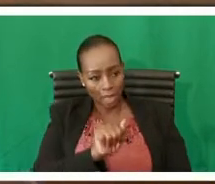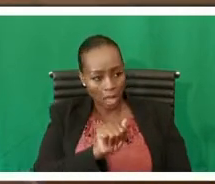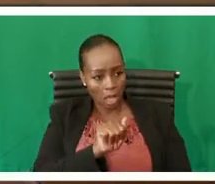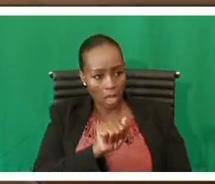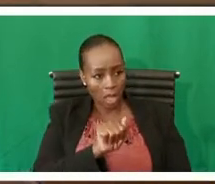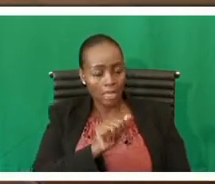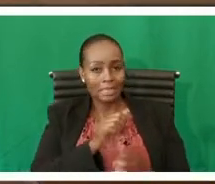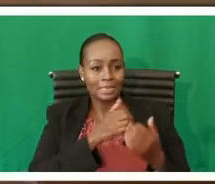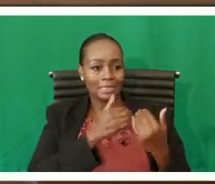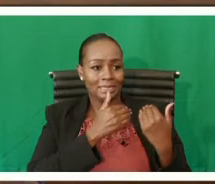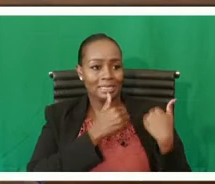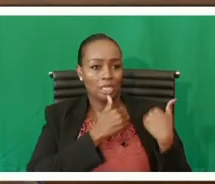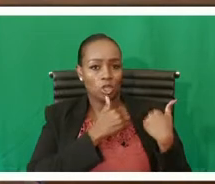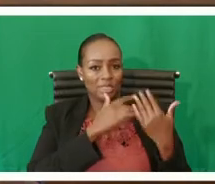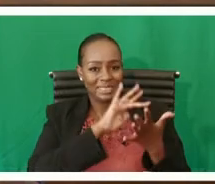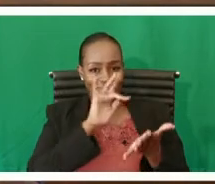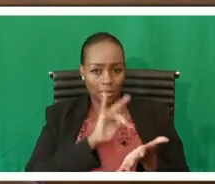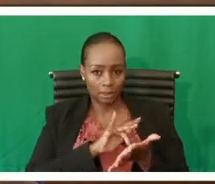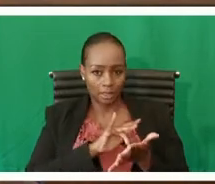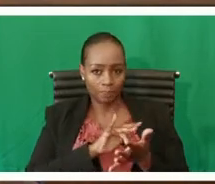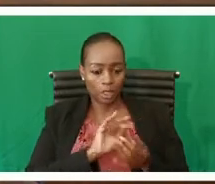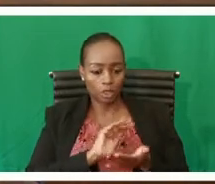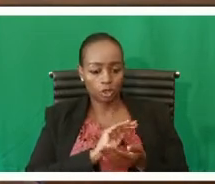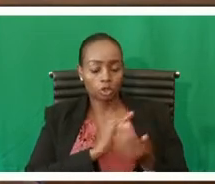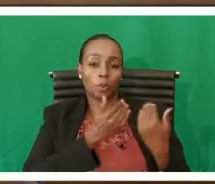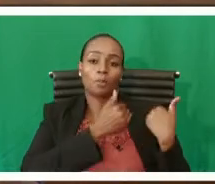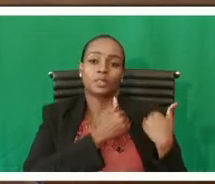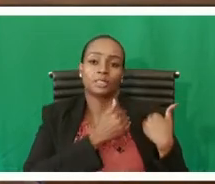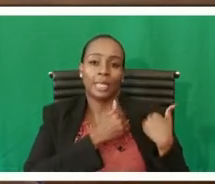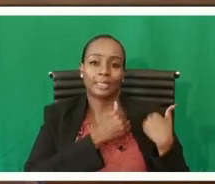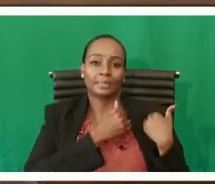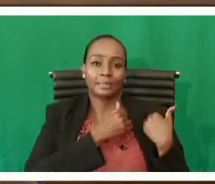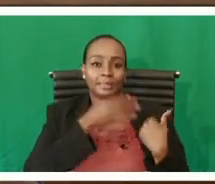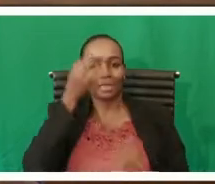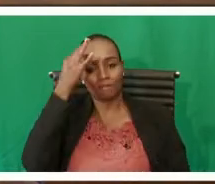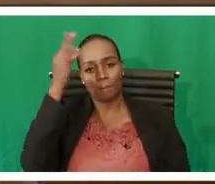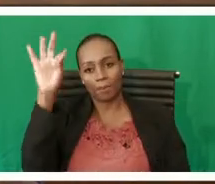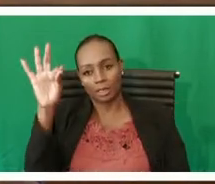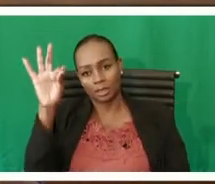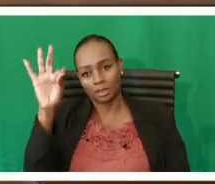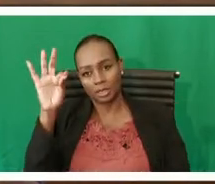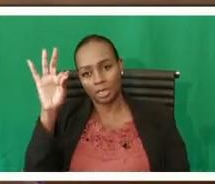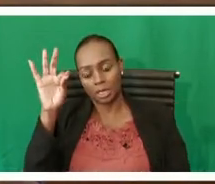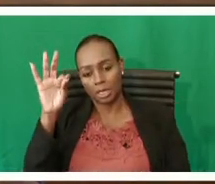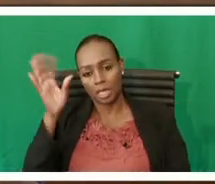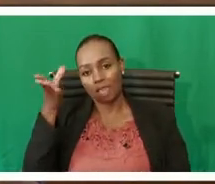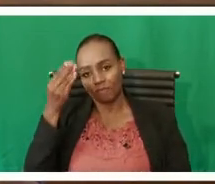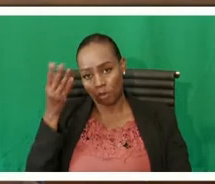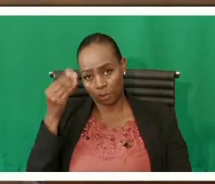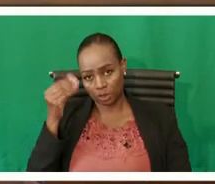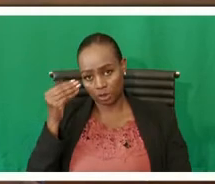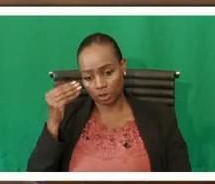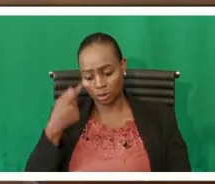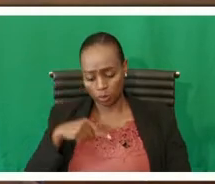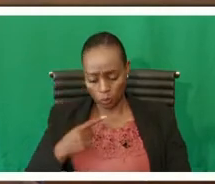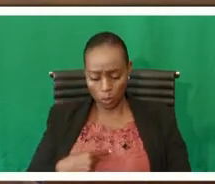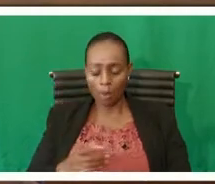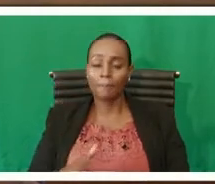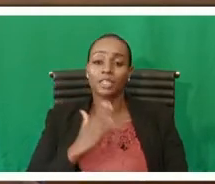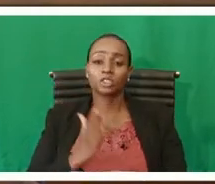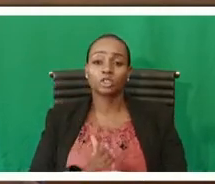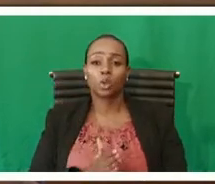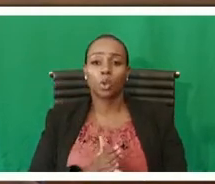Security Center. To protect government information, through this center, we will revive the ICT